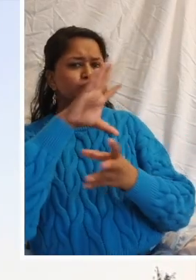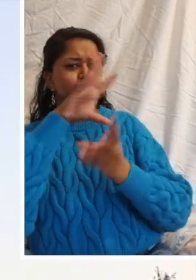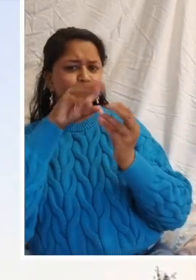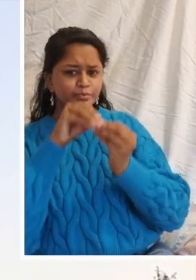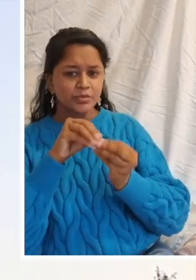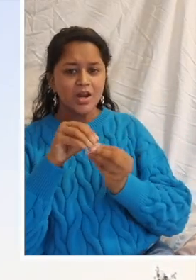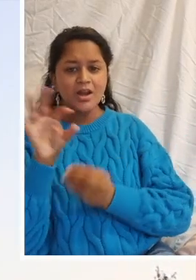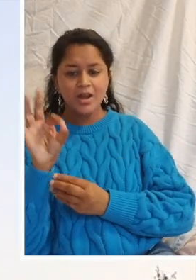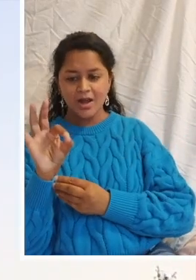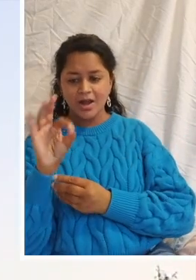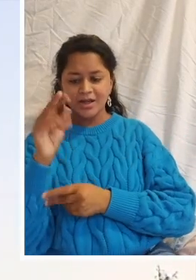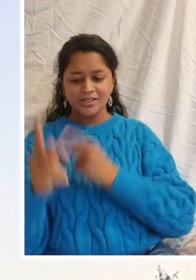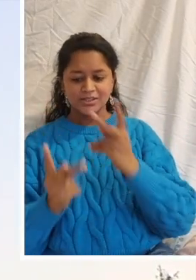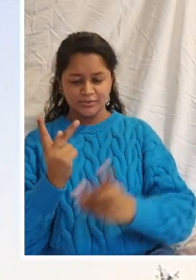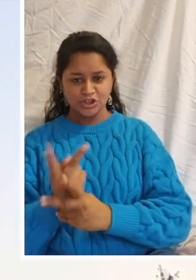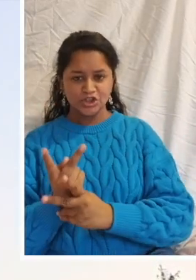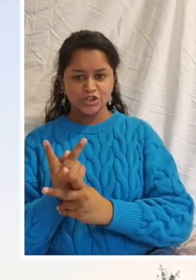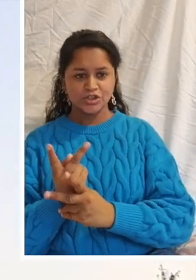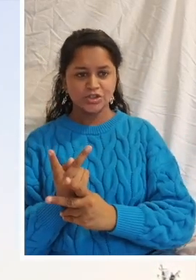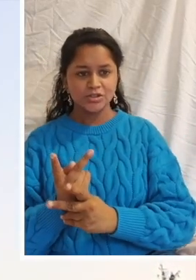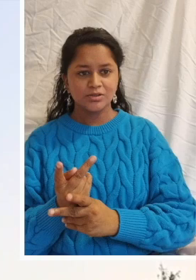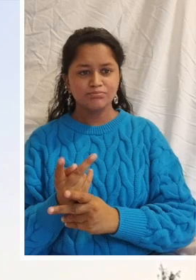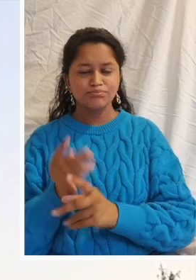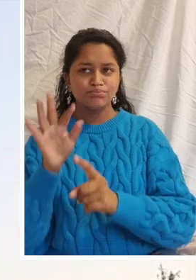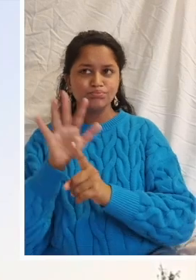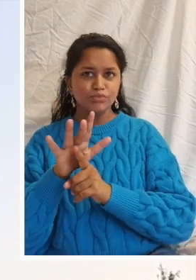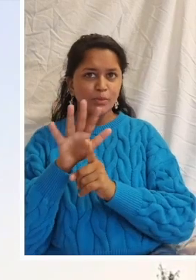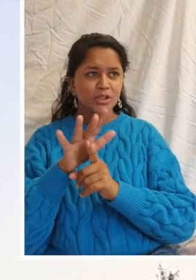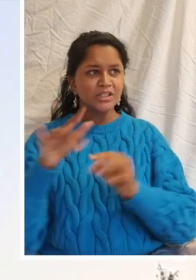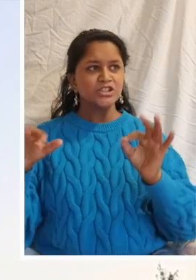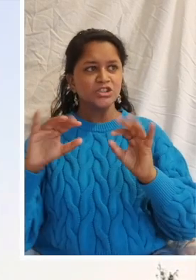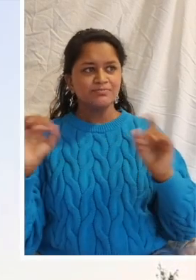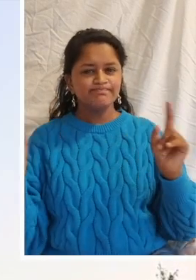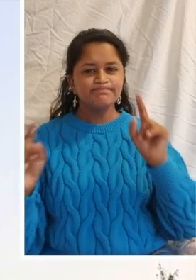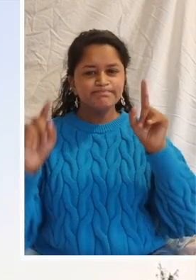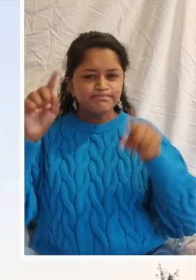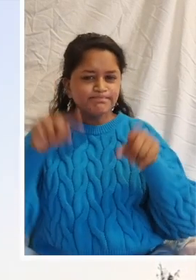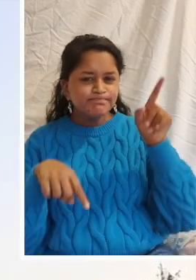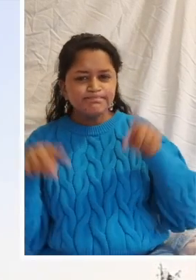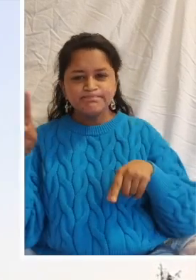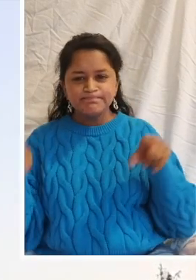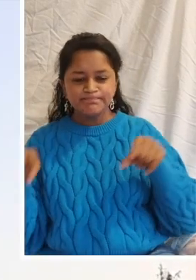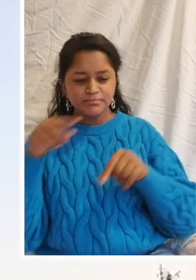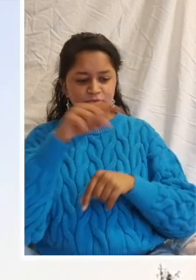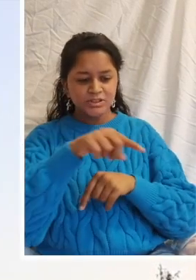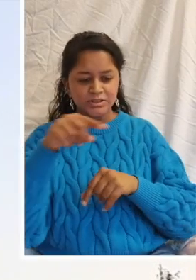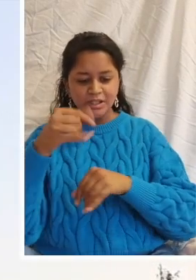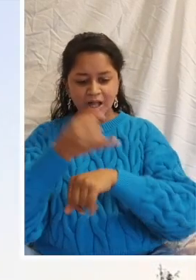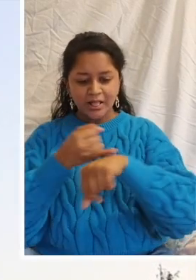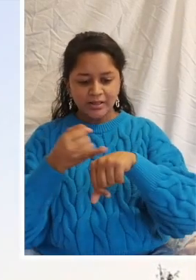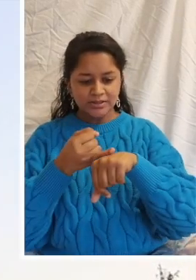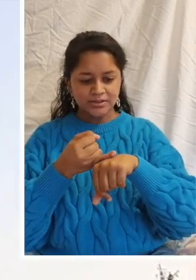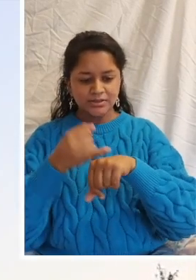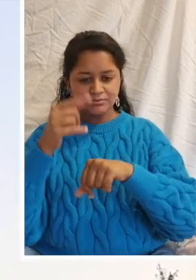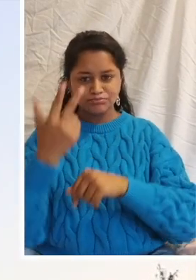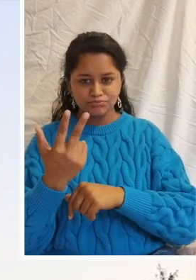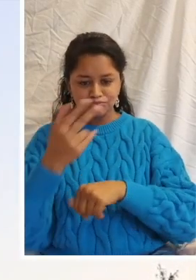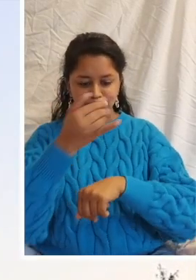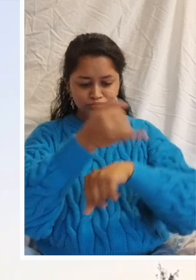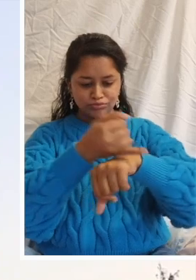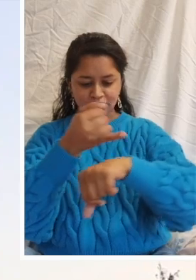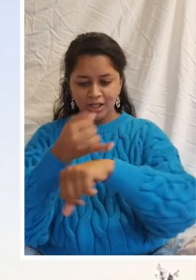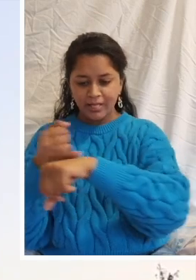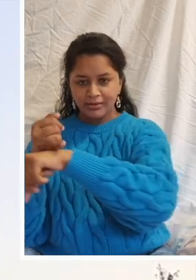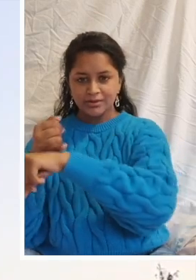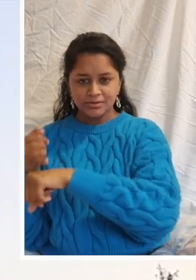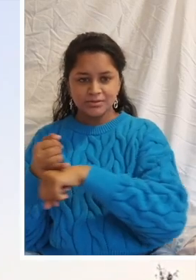and do we have the same bats on all three islands? Well, in Cayman, we have a total of 9 species of bats,